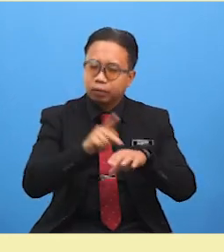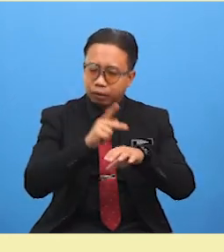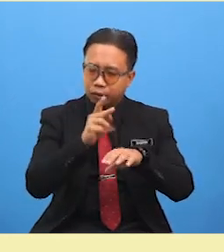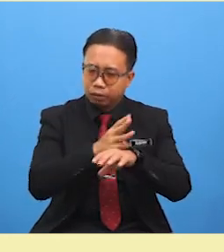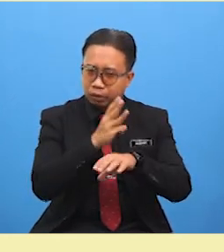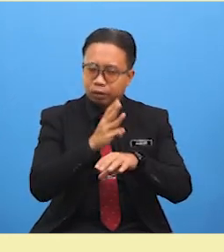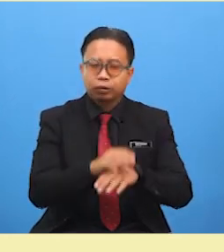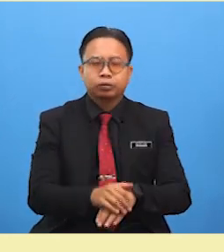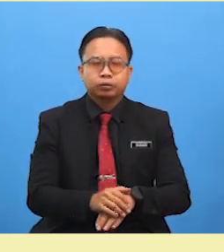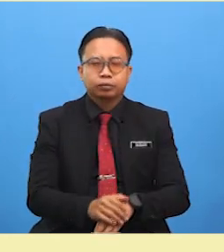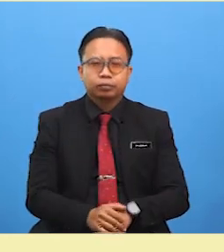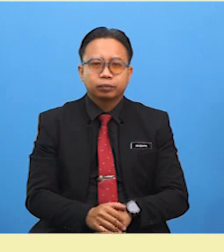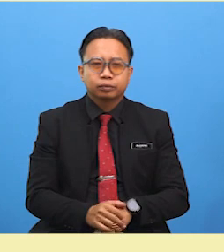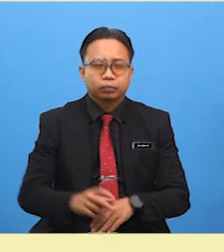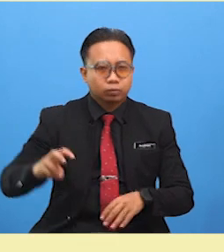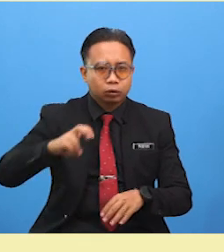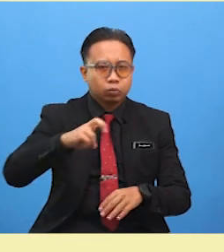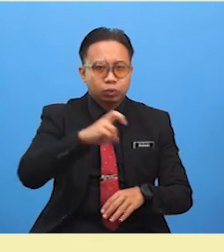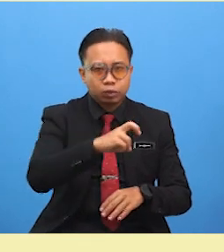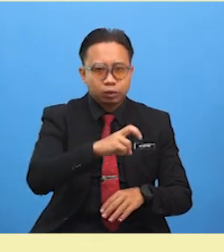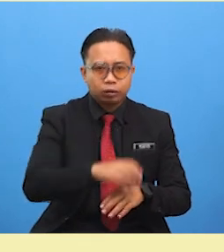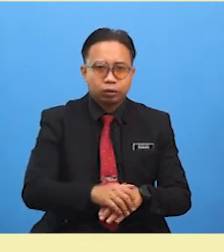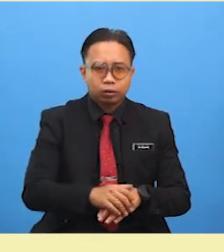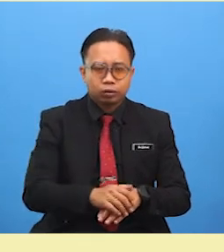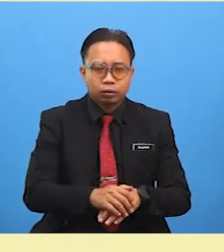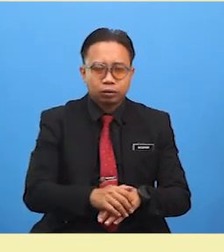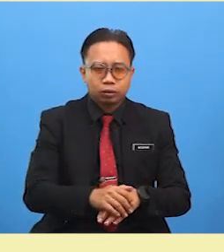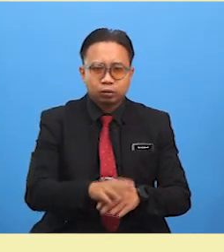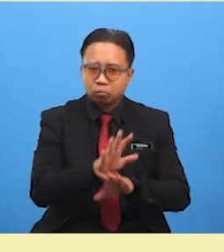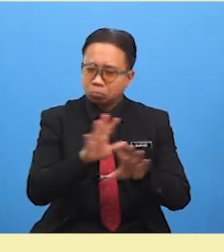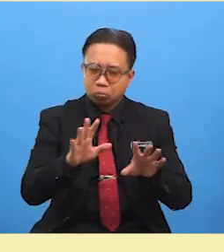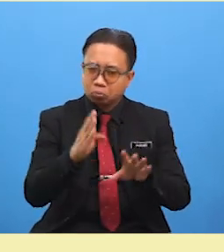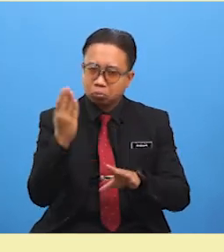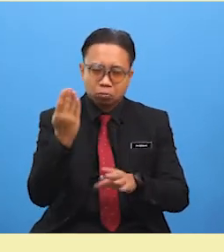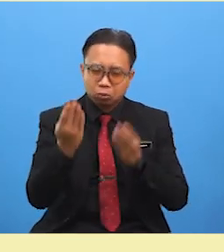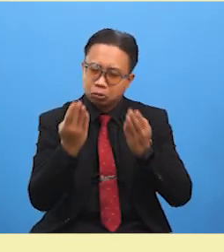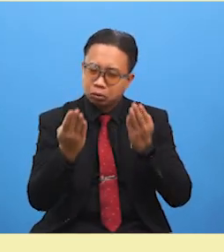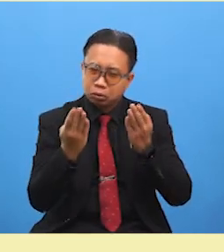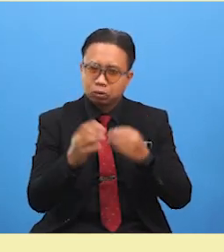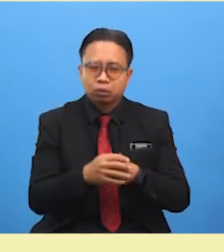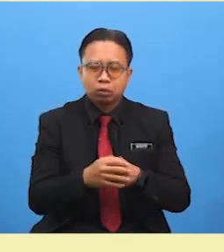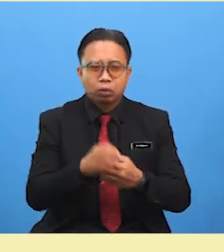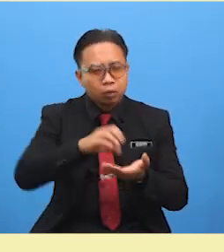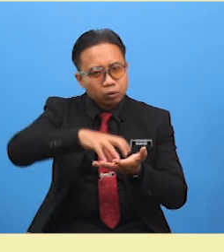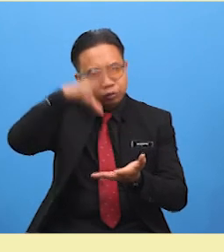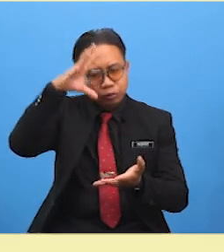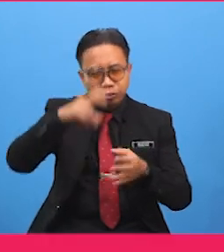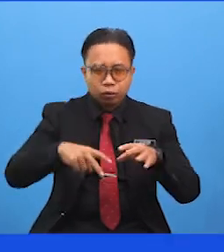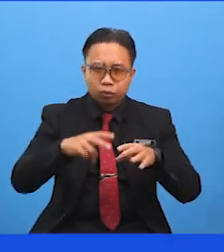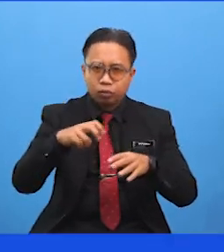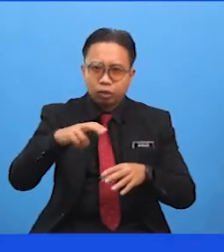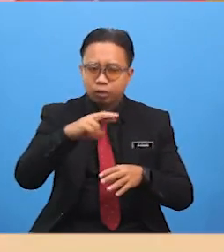Tourists take it. Well, the answer is no, not really. And this is because snowmobiles can be very, very expensive to ride